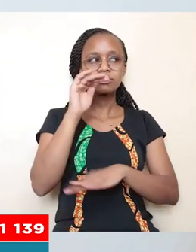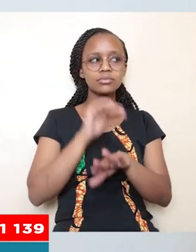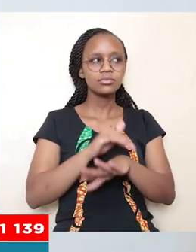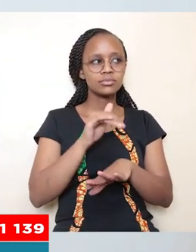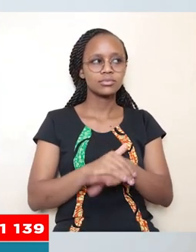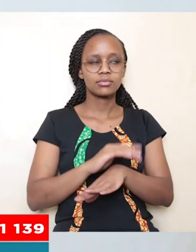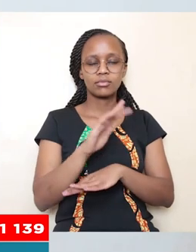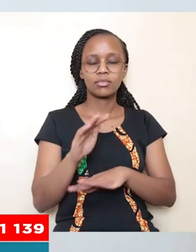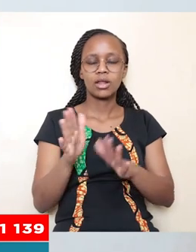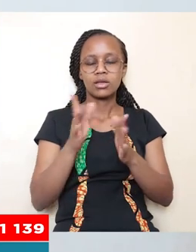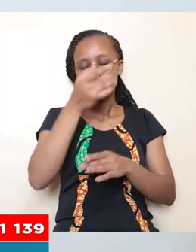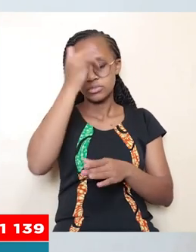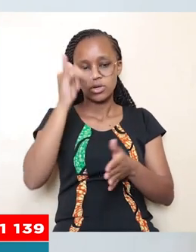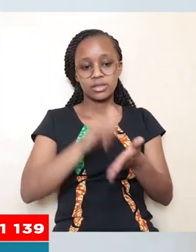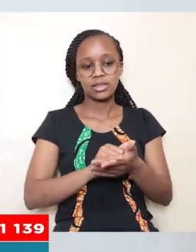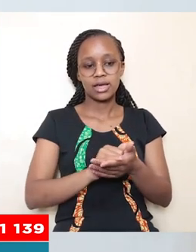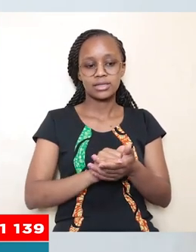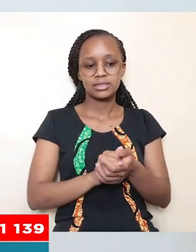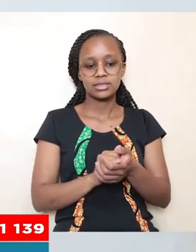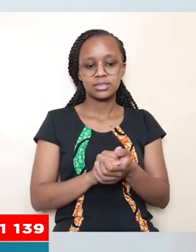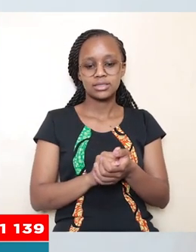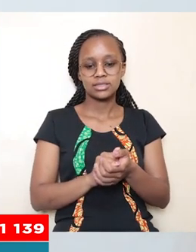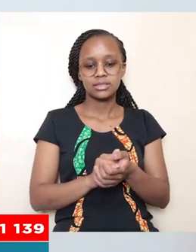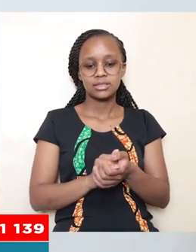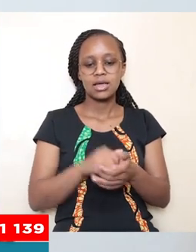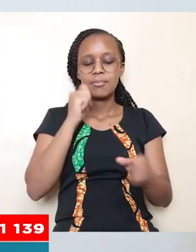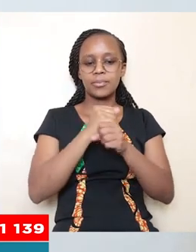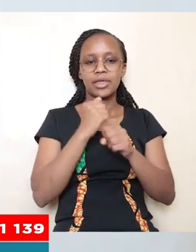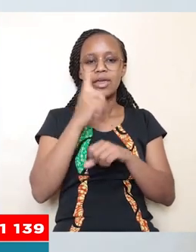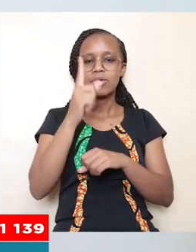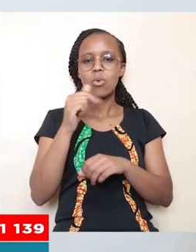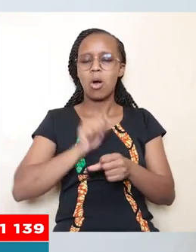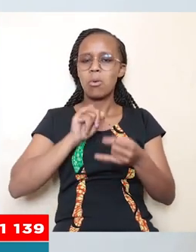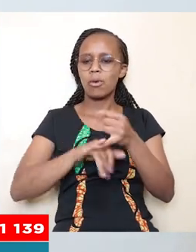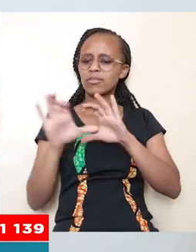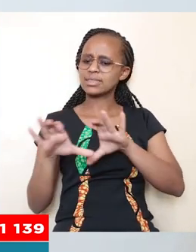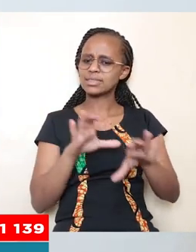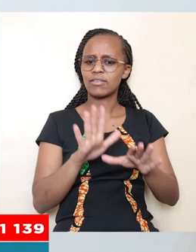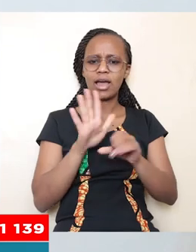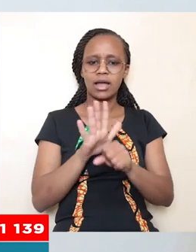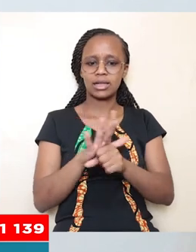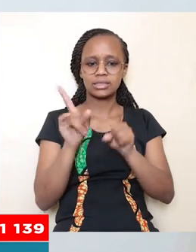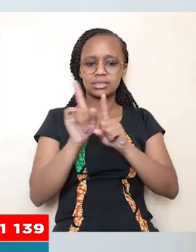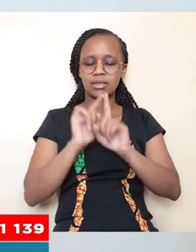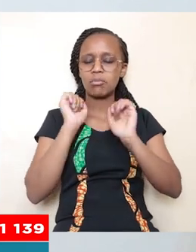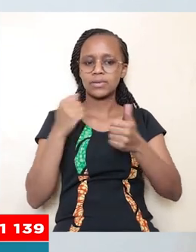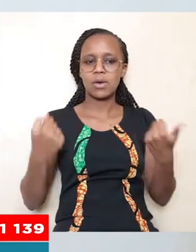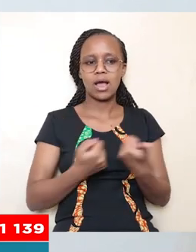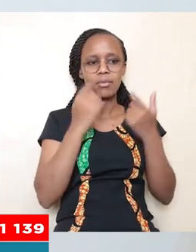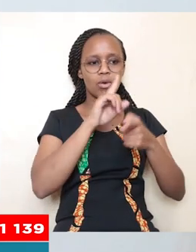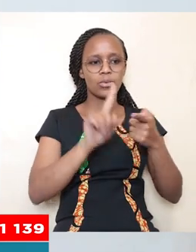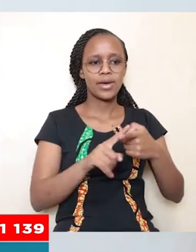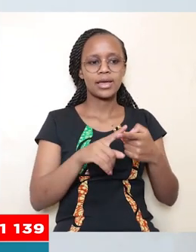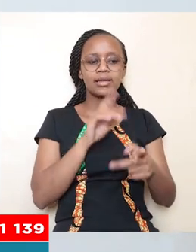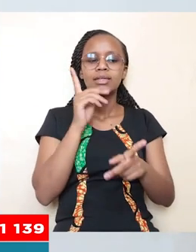good. Because that is setting your wife up, which is so wrong. The same also can happen when